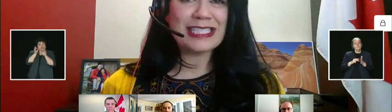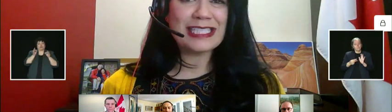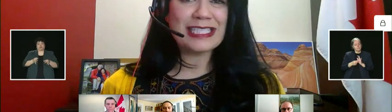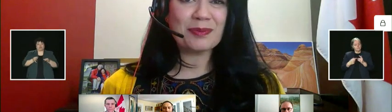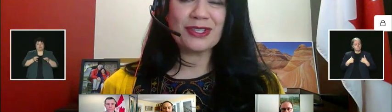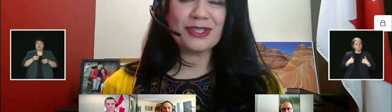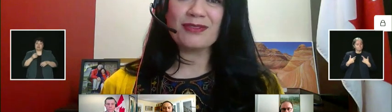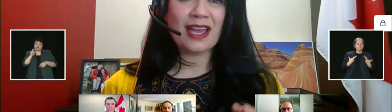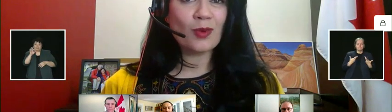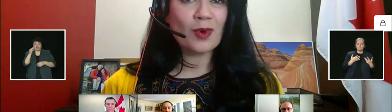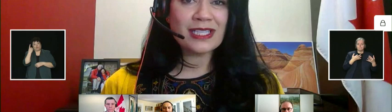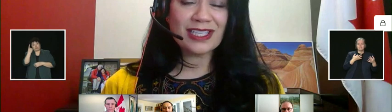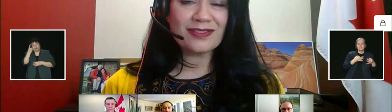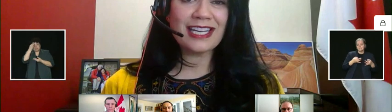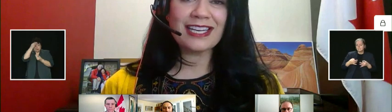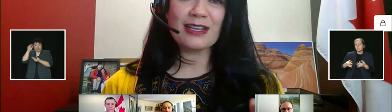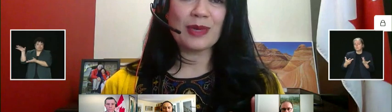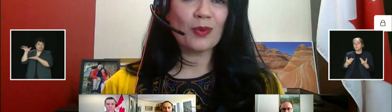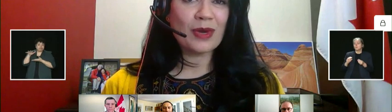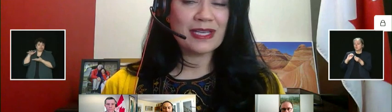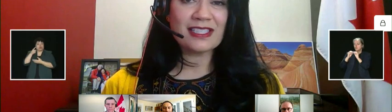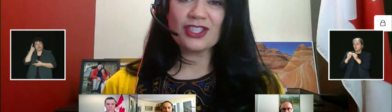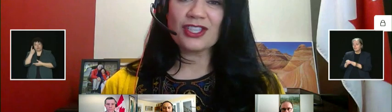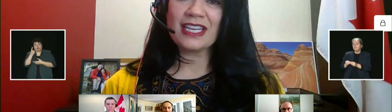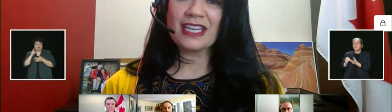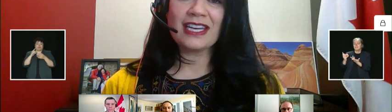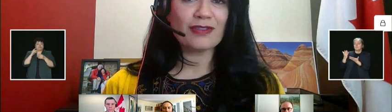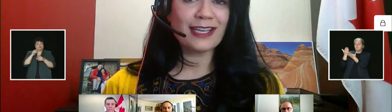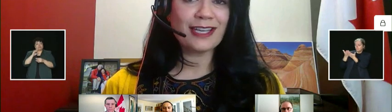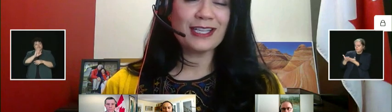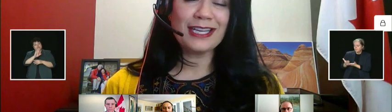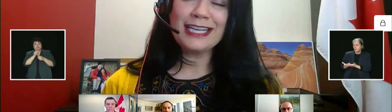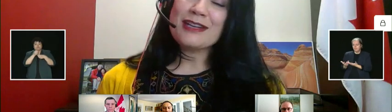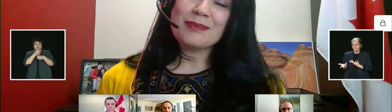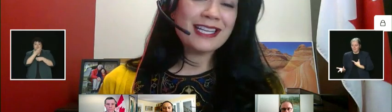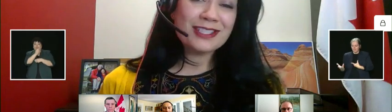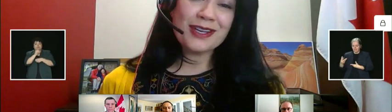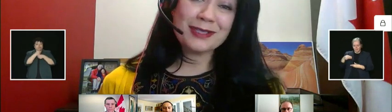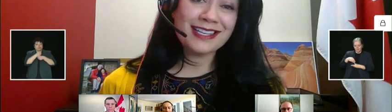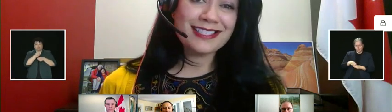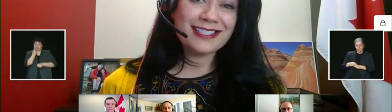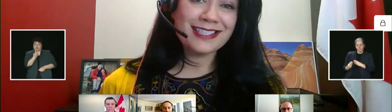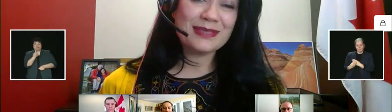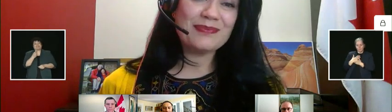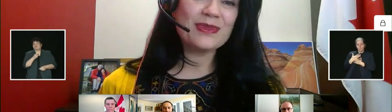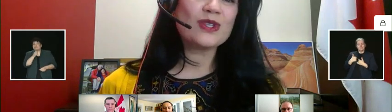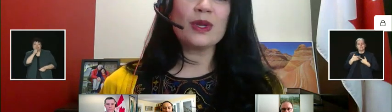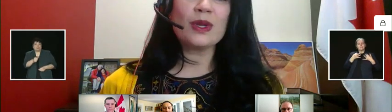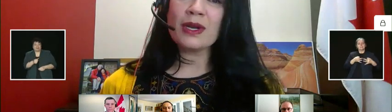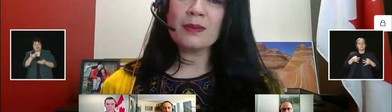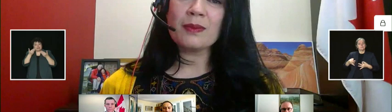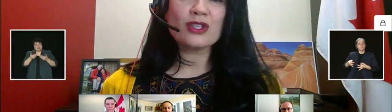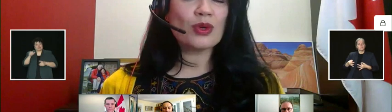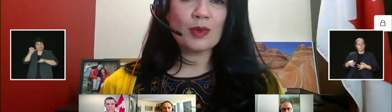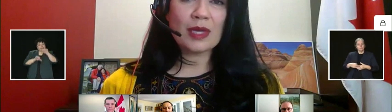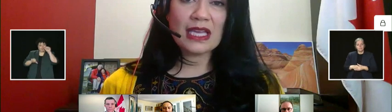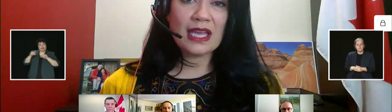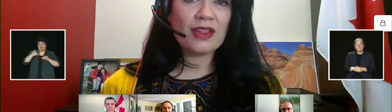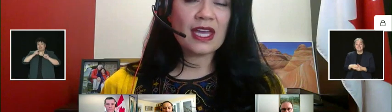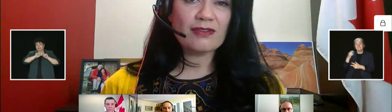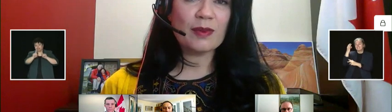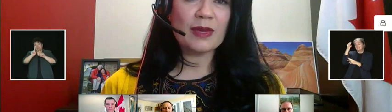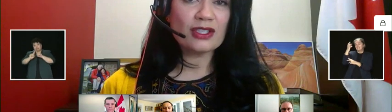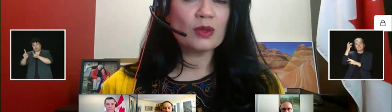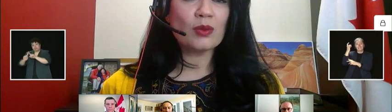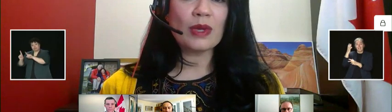would be simpler if we had one set of data and we had one message and it never changed. But that's not what science does. So we want to make sure that we get all